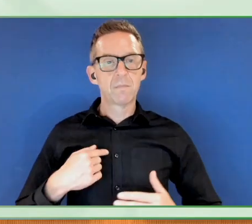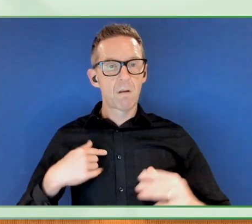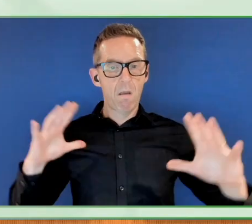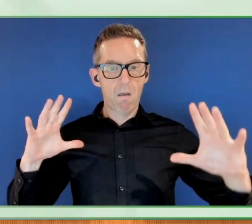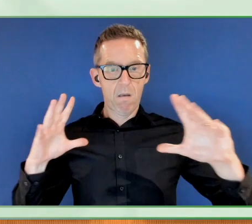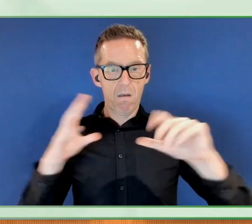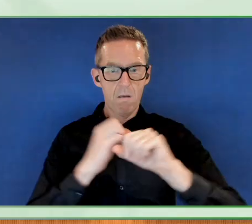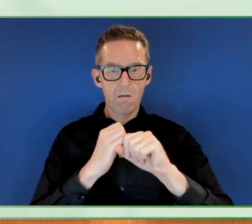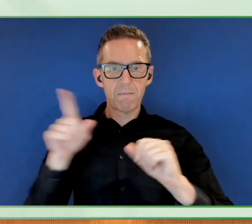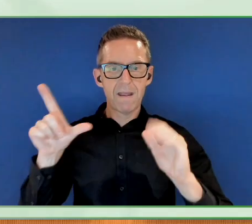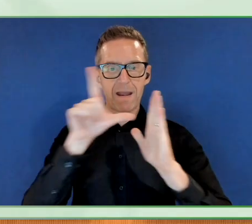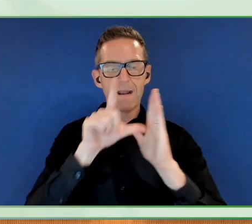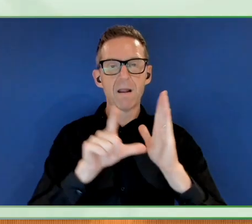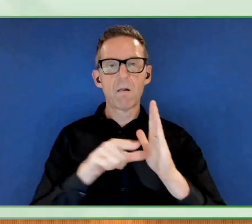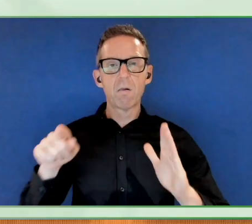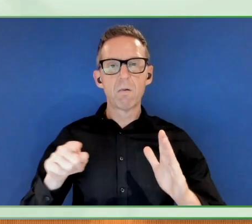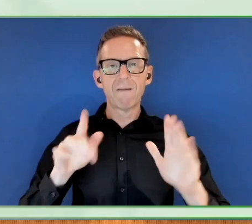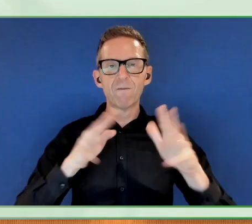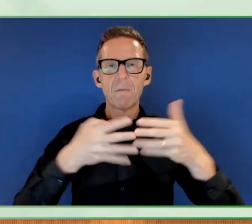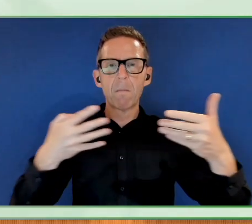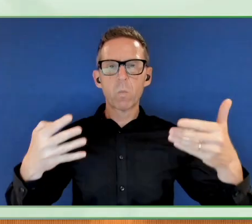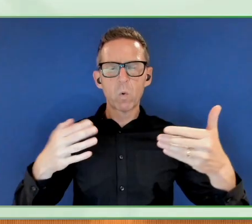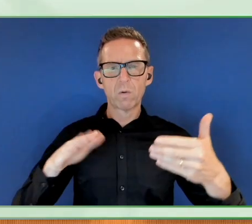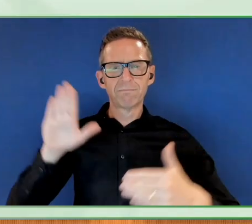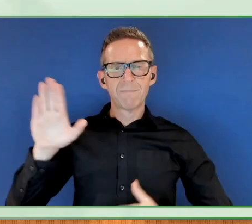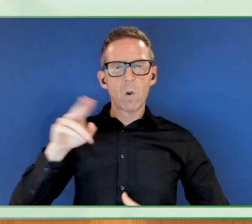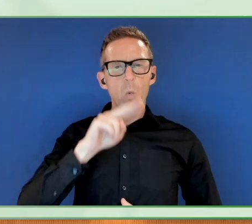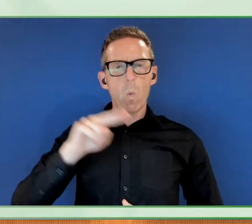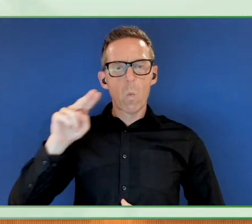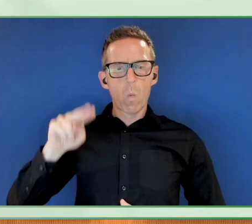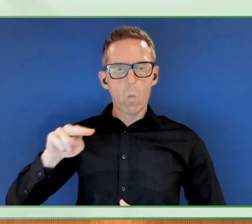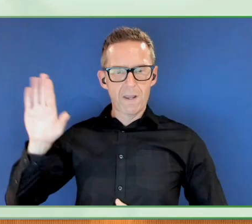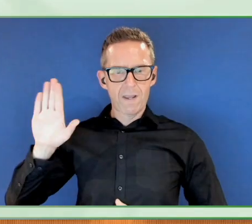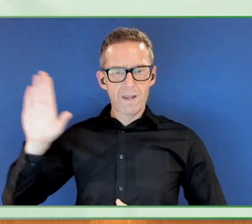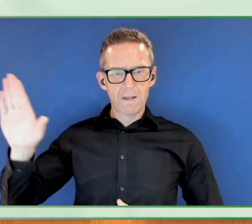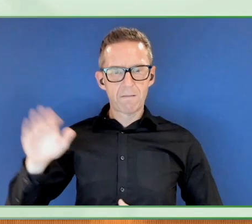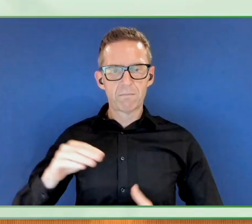Norway. And here's also my presentation.